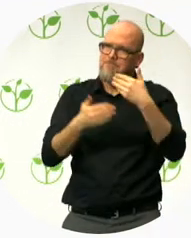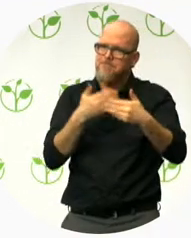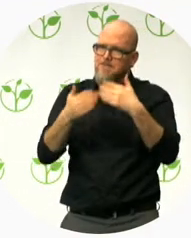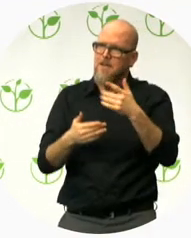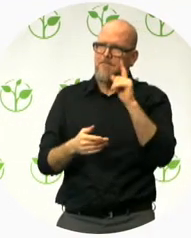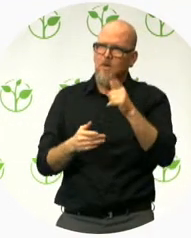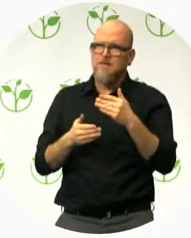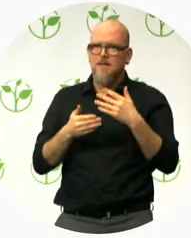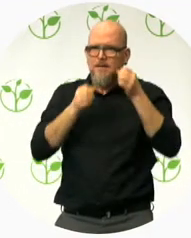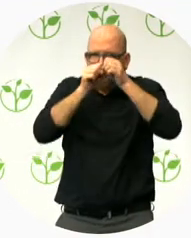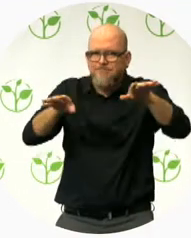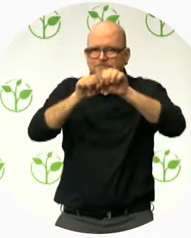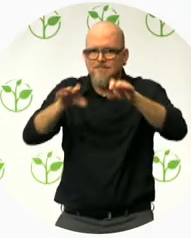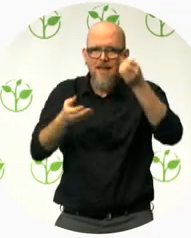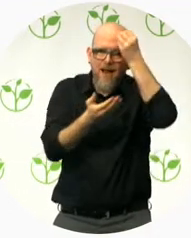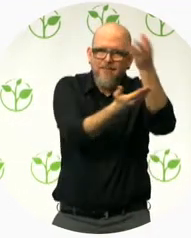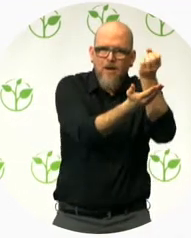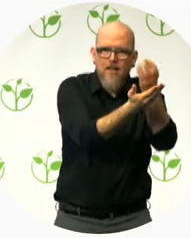I would like also to say that